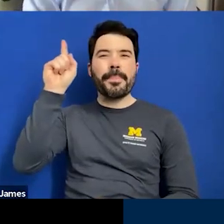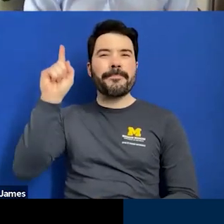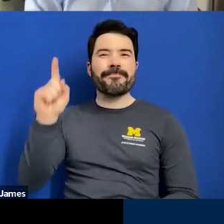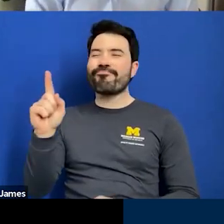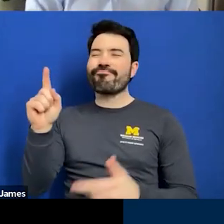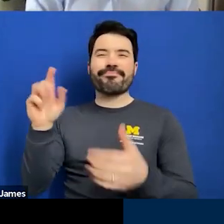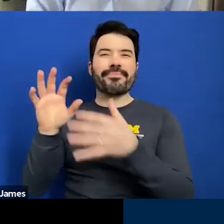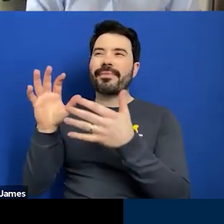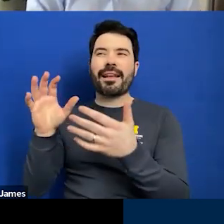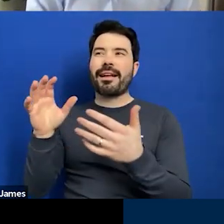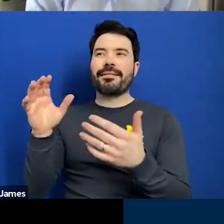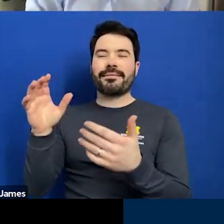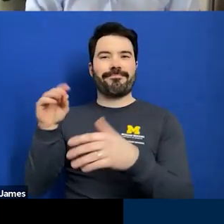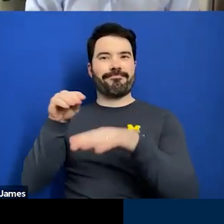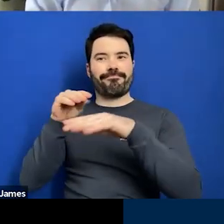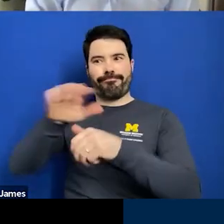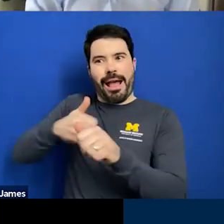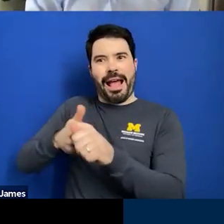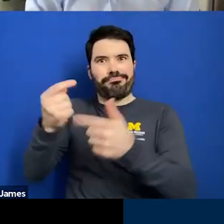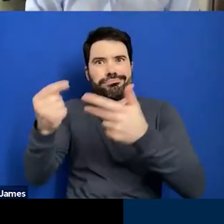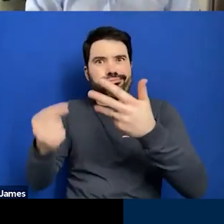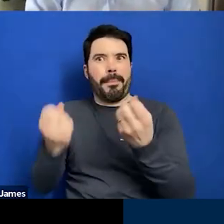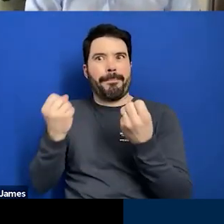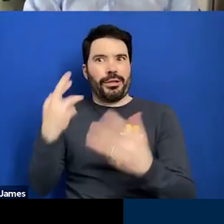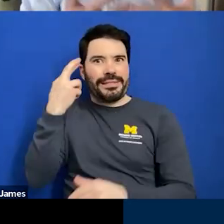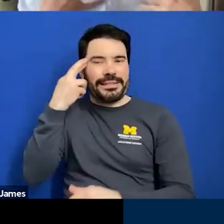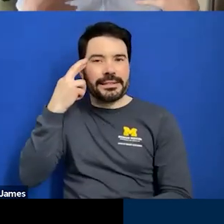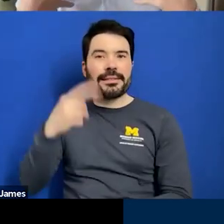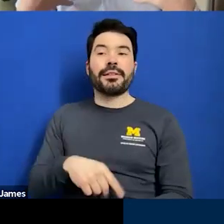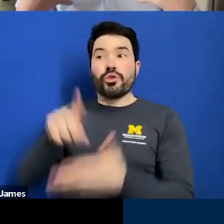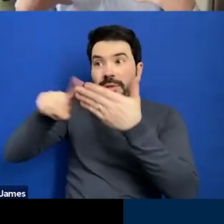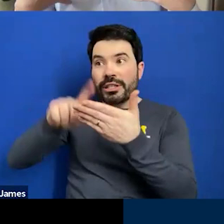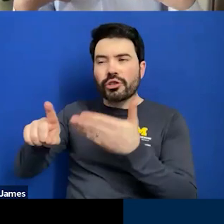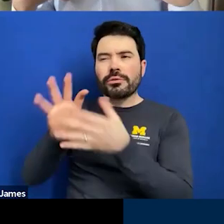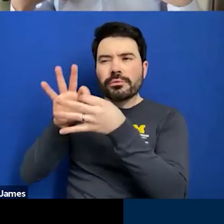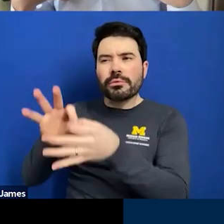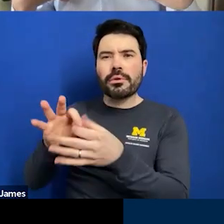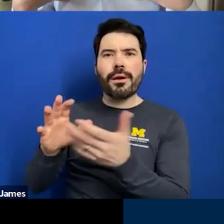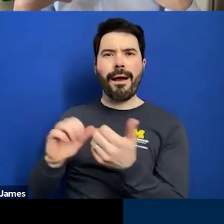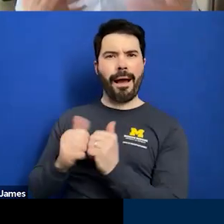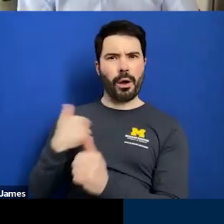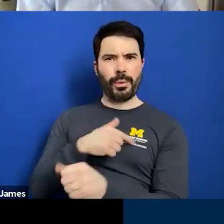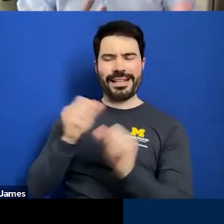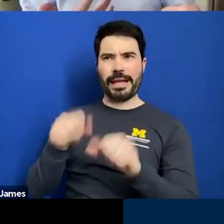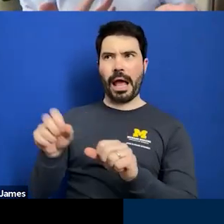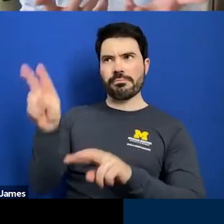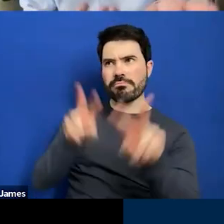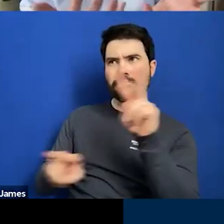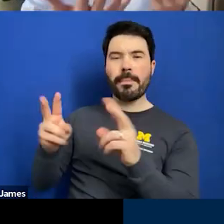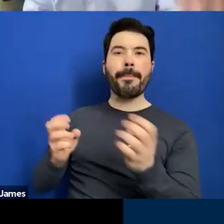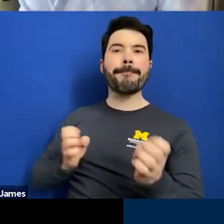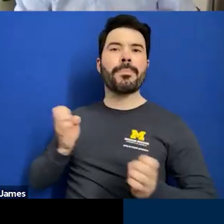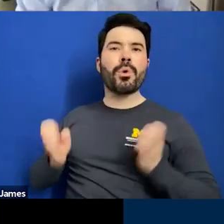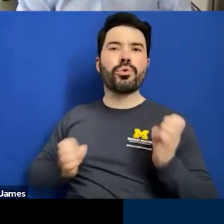things. Some of the emerging research is connected with how well we can perceive emotion, really how